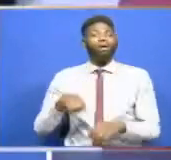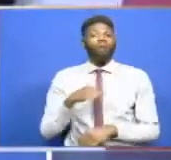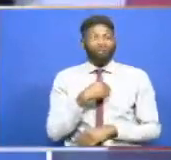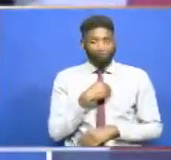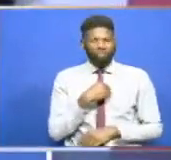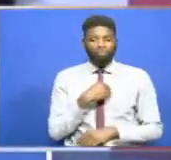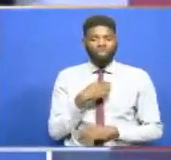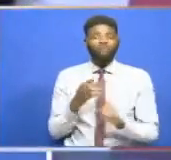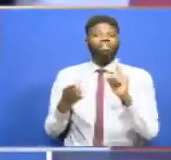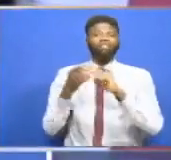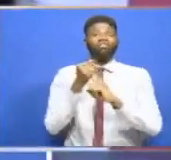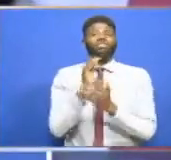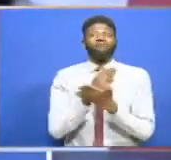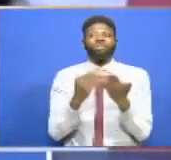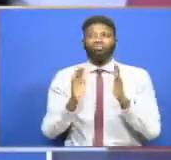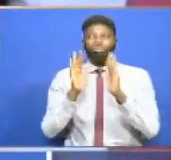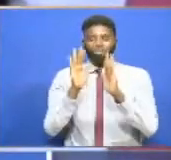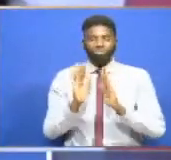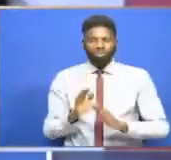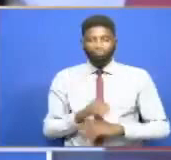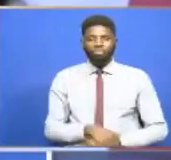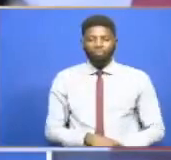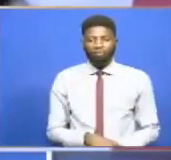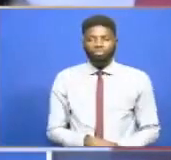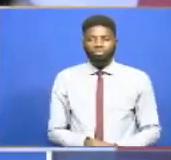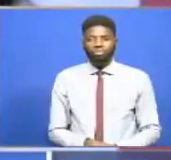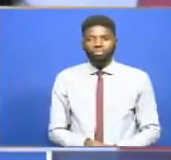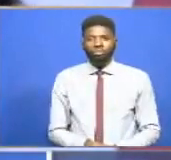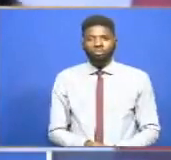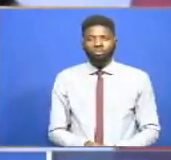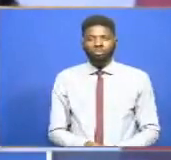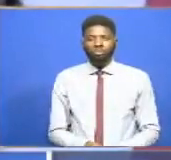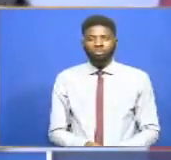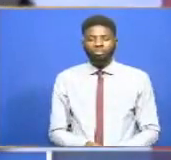visible. Narekele,